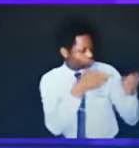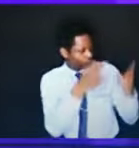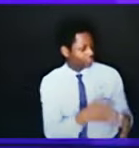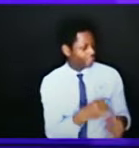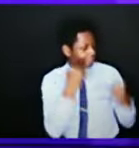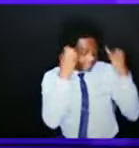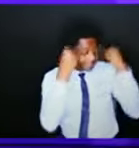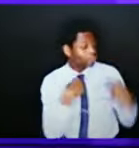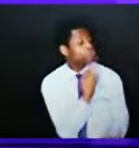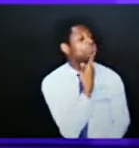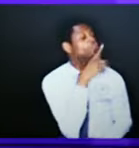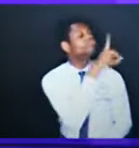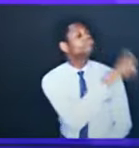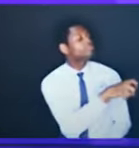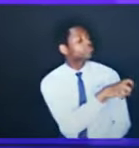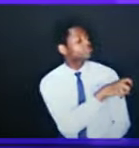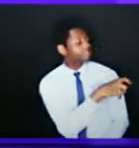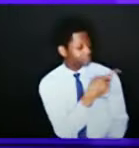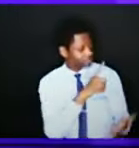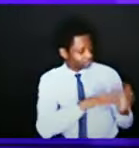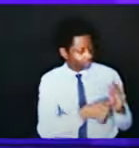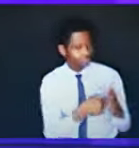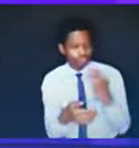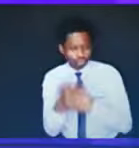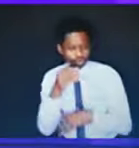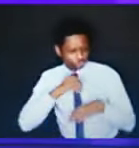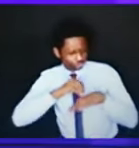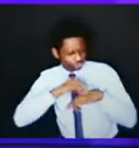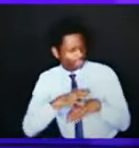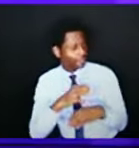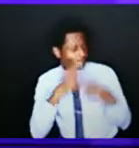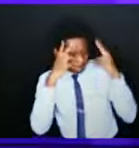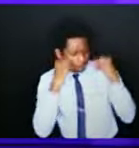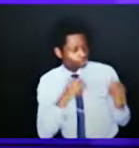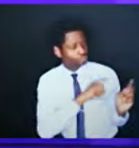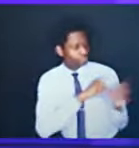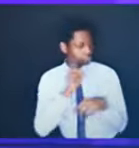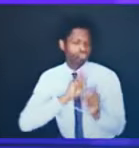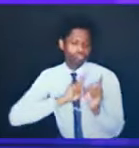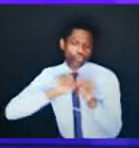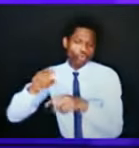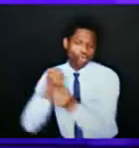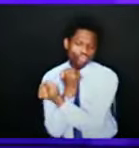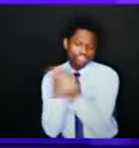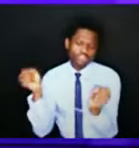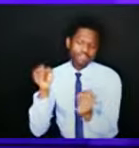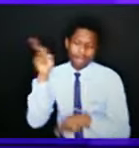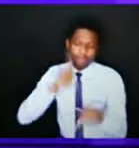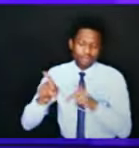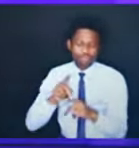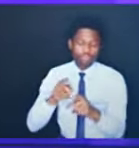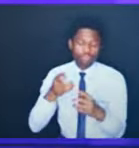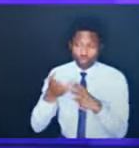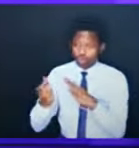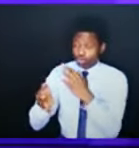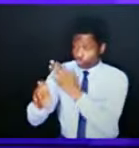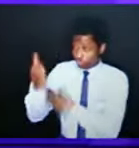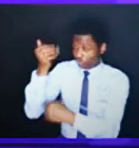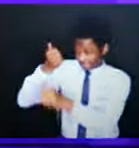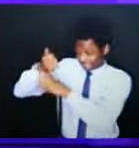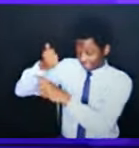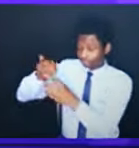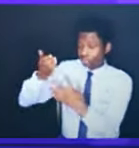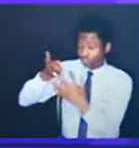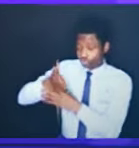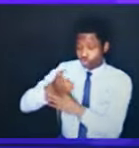was sent to be their ruler and deliverer by God himself through the angel who appeared to him Mose in the